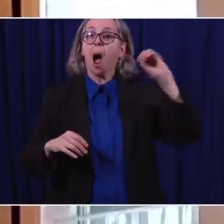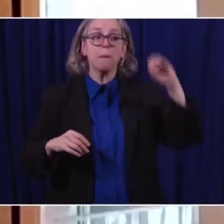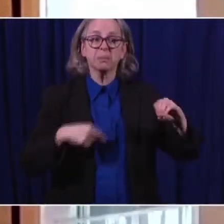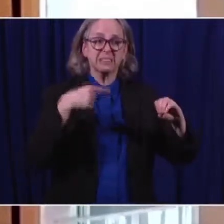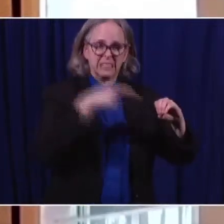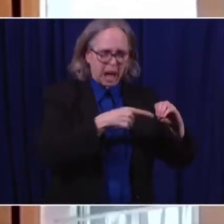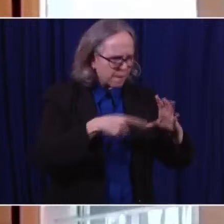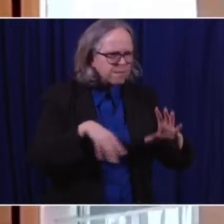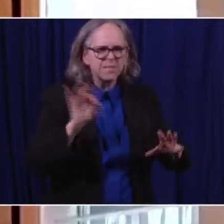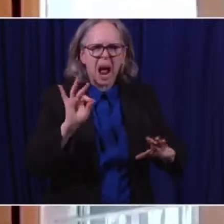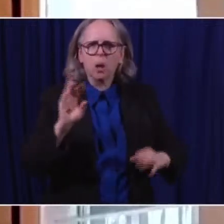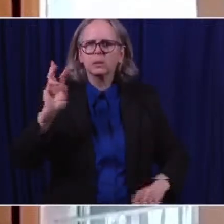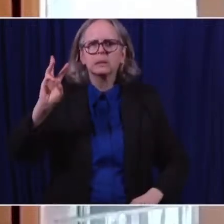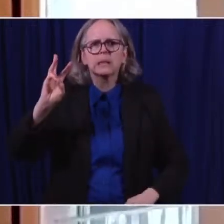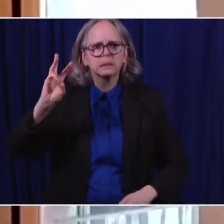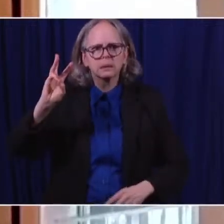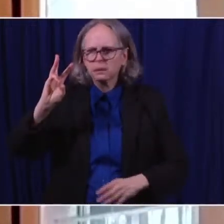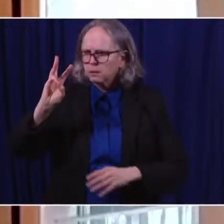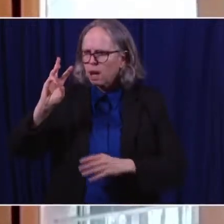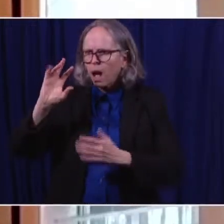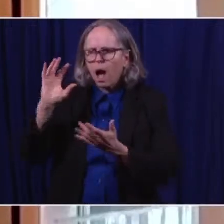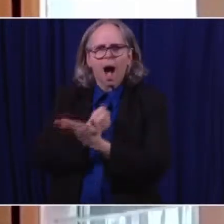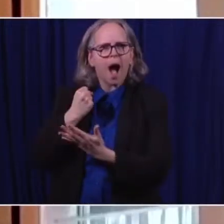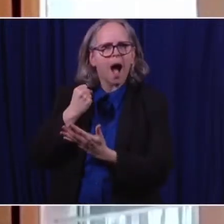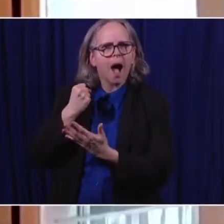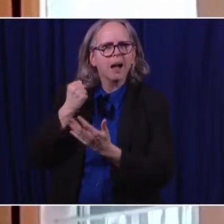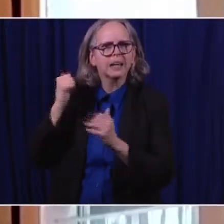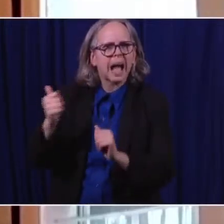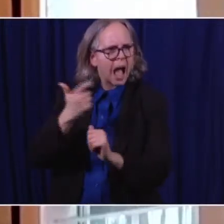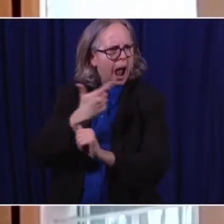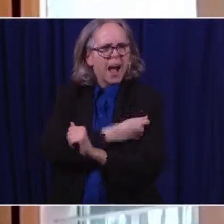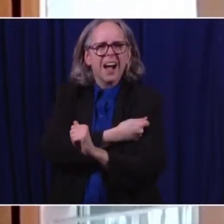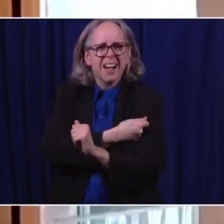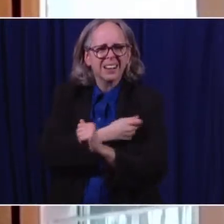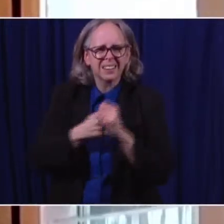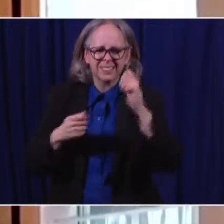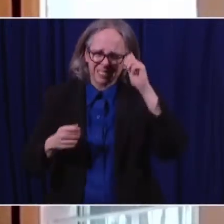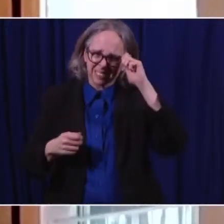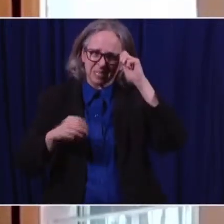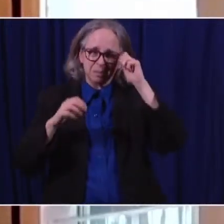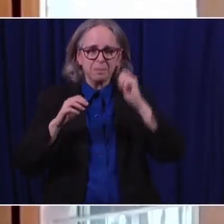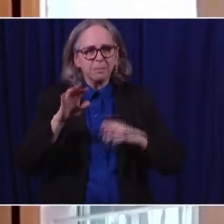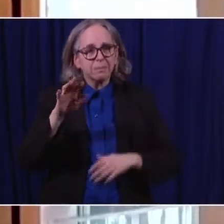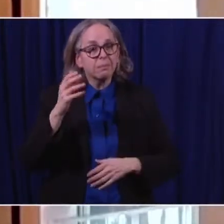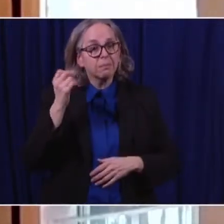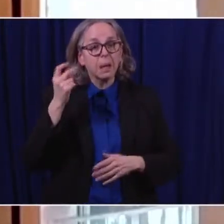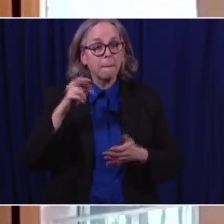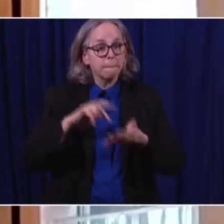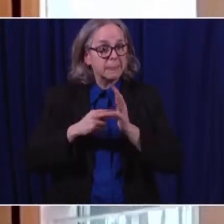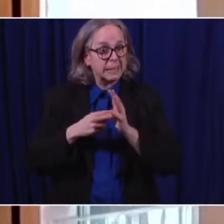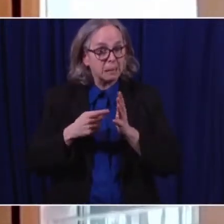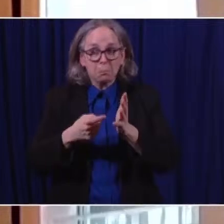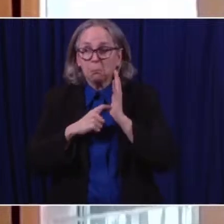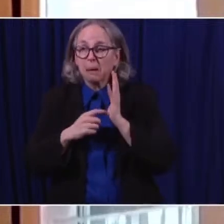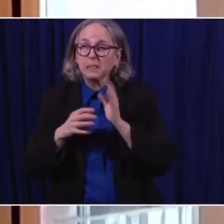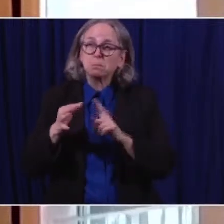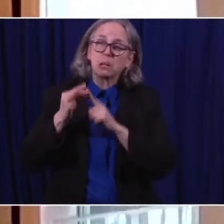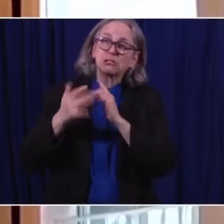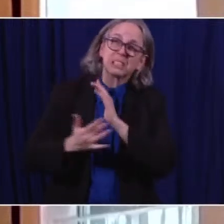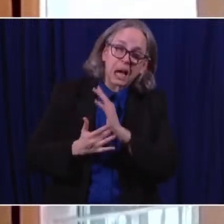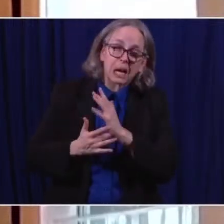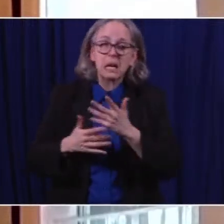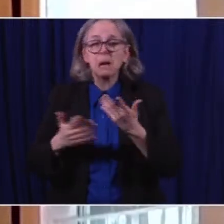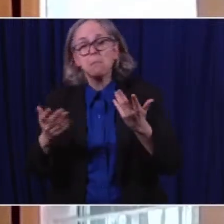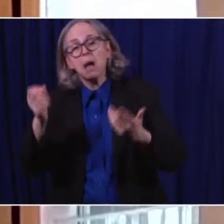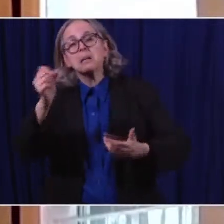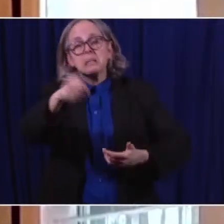getting that 6th dose of vaccine isn't just a matter of technique, that's certainly important, but it's also a matter